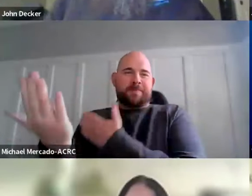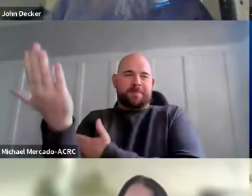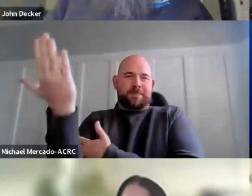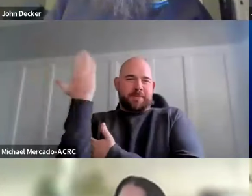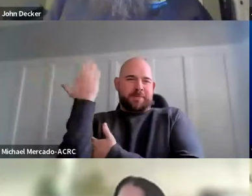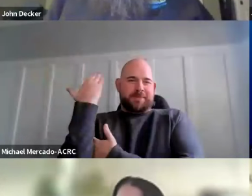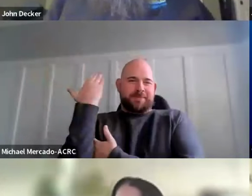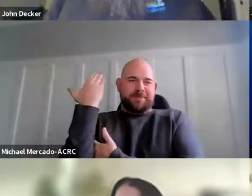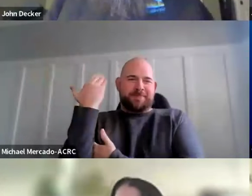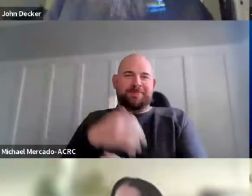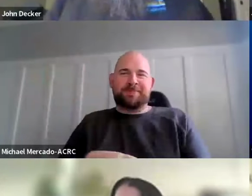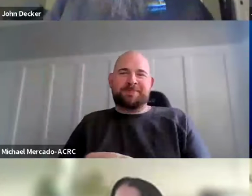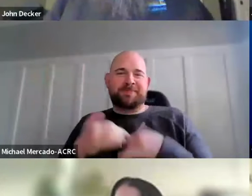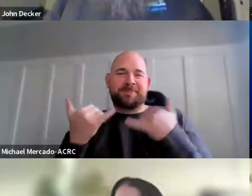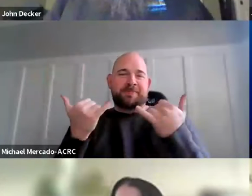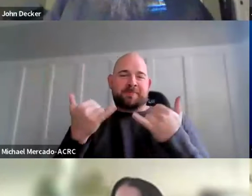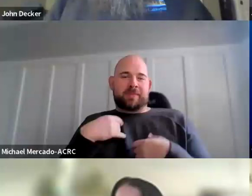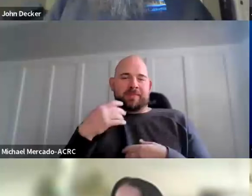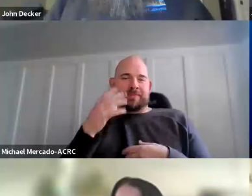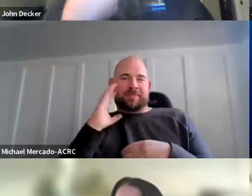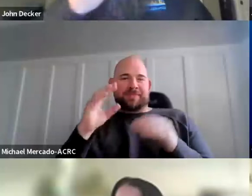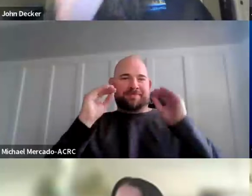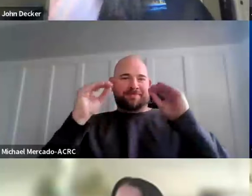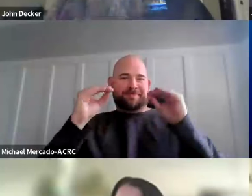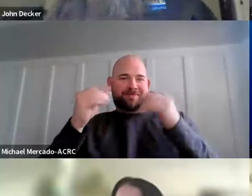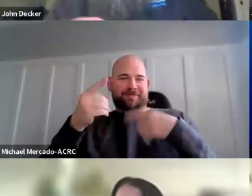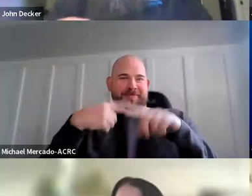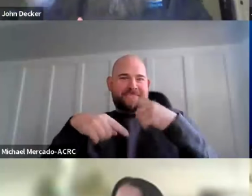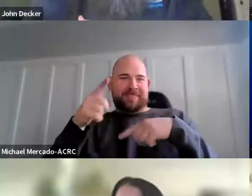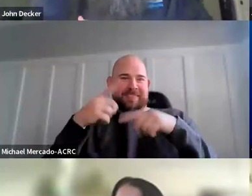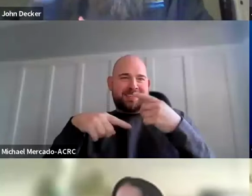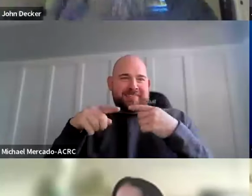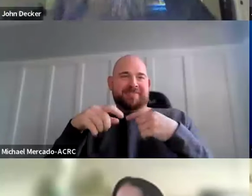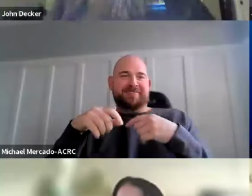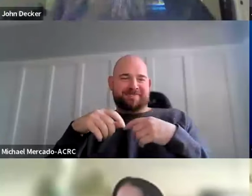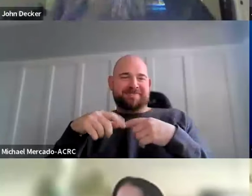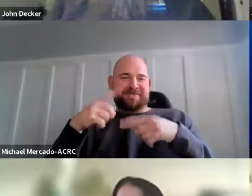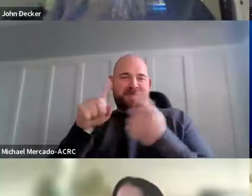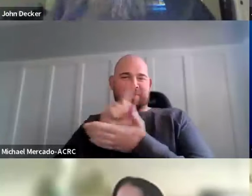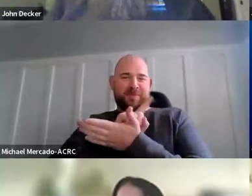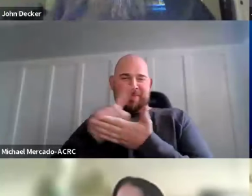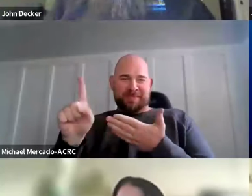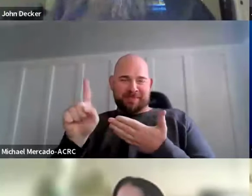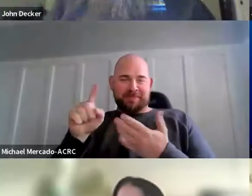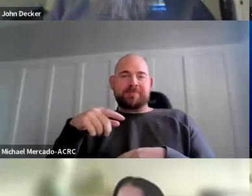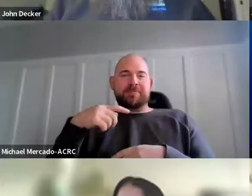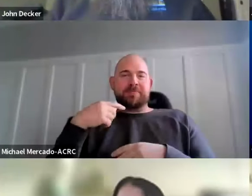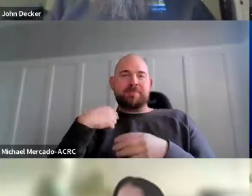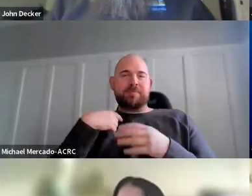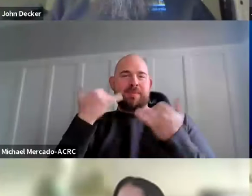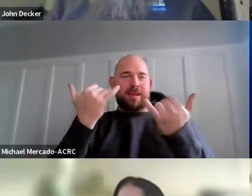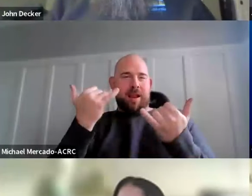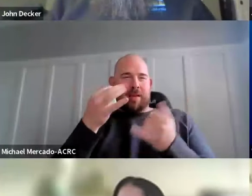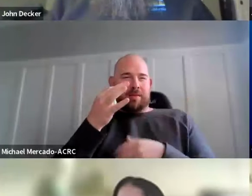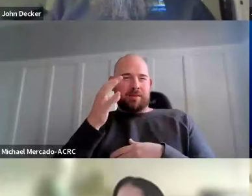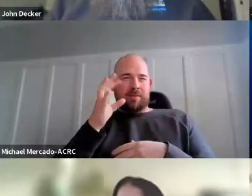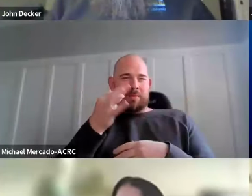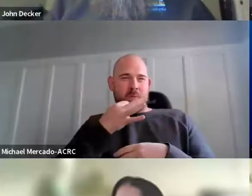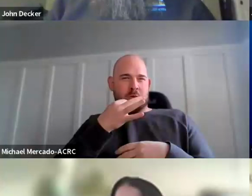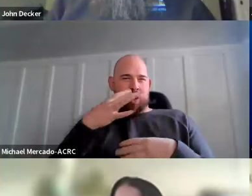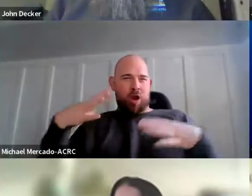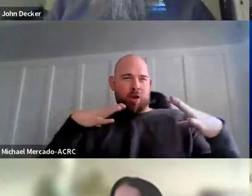Okay, excellent. Good morning, everyone. Today, I will be teaching you some of the signs of the